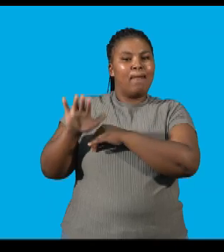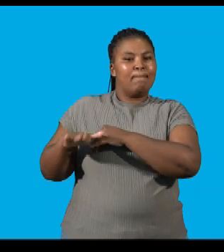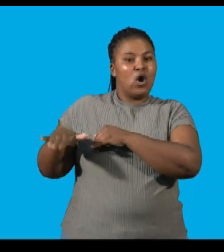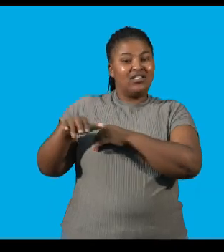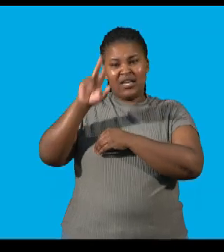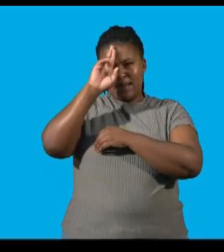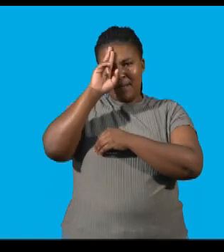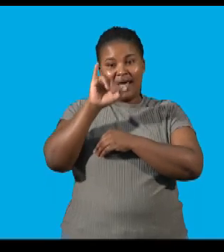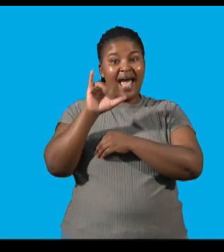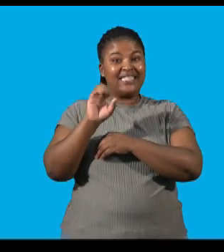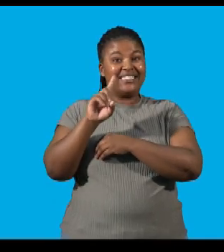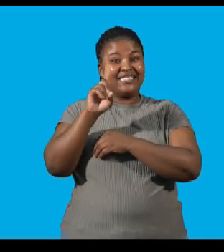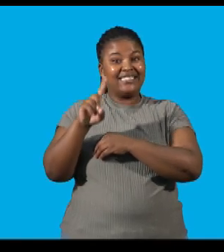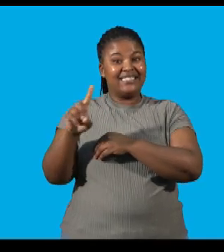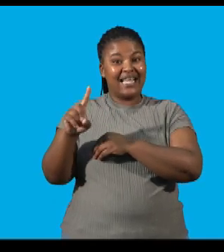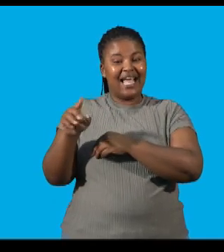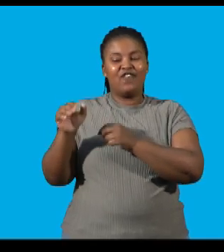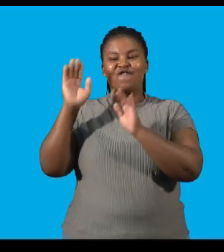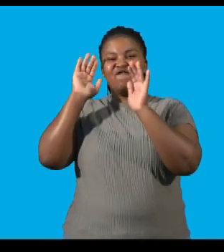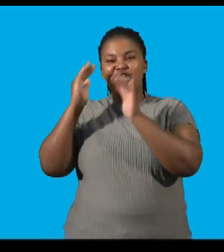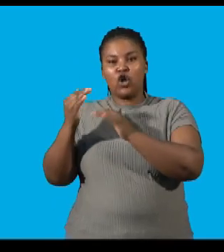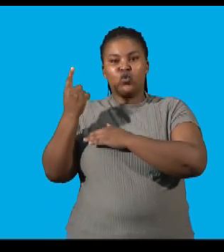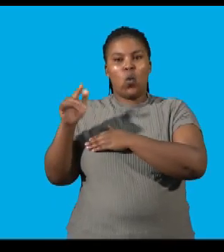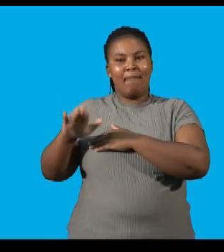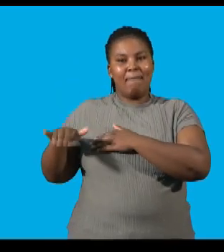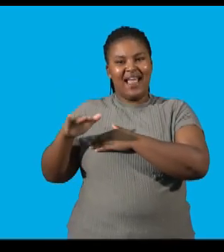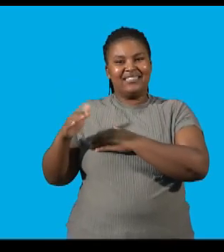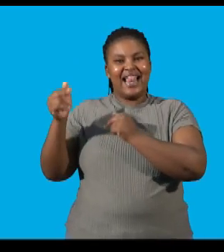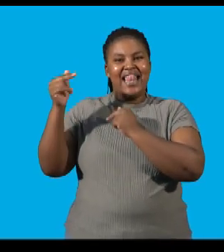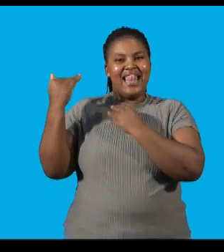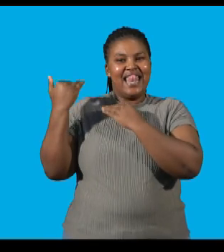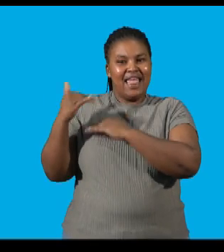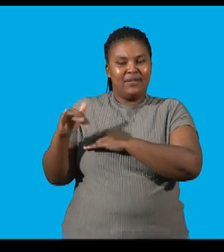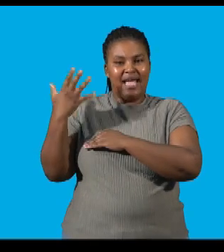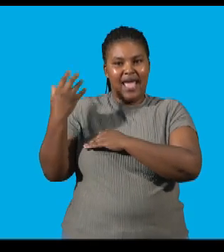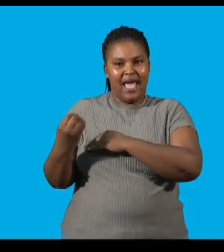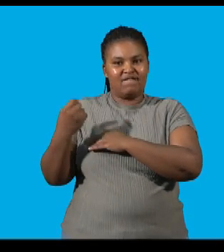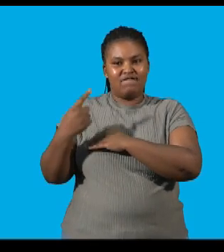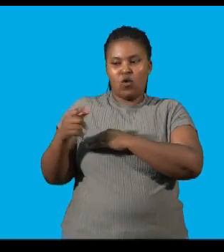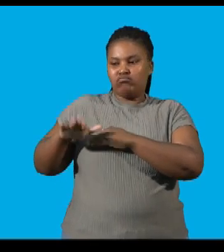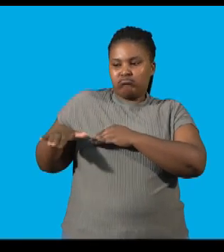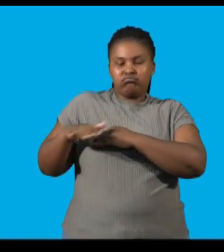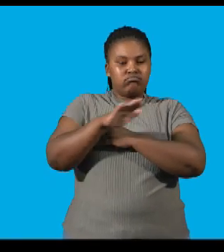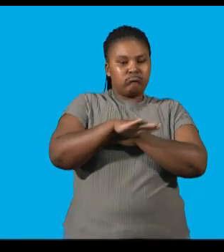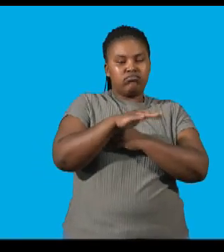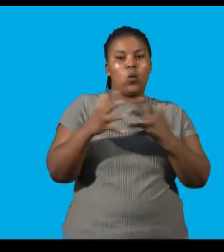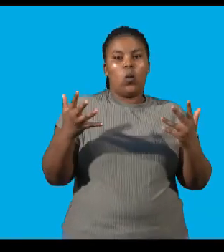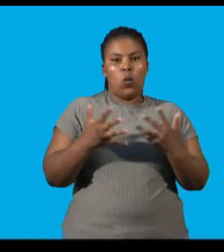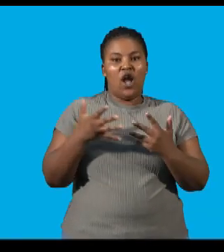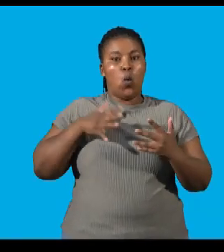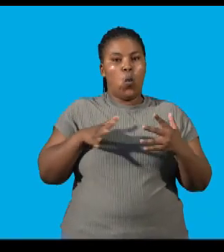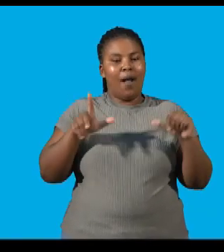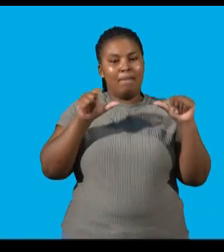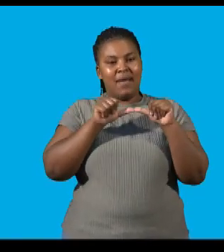airports. Remember, IDZs are confined, are limited to, in terms of geographical location, to